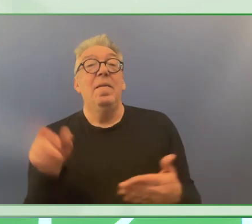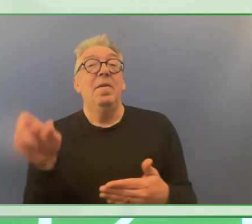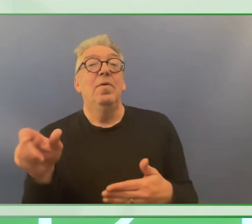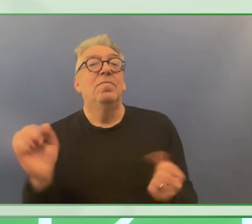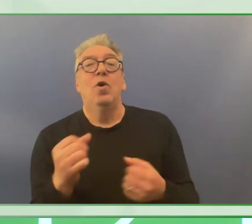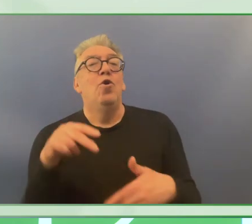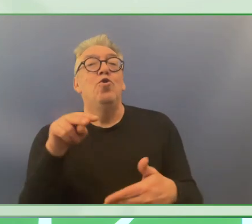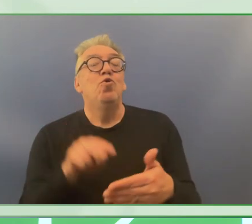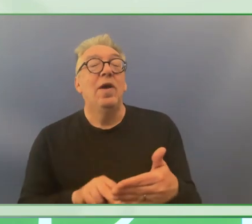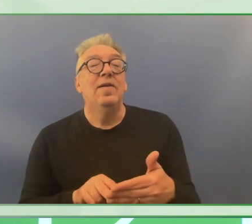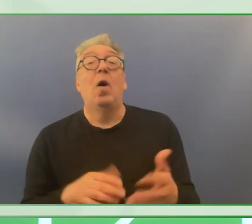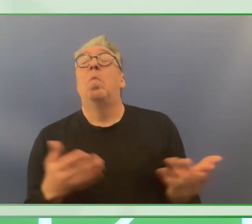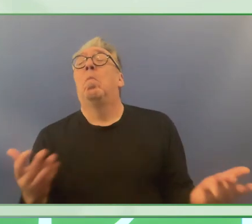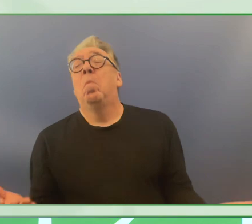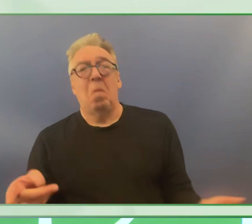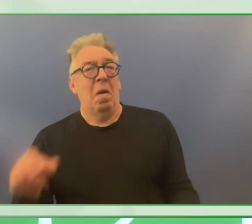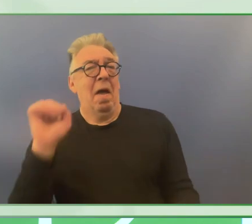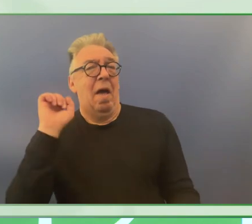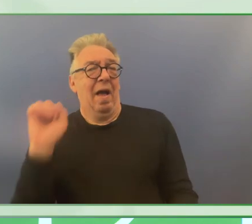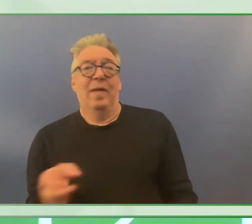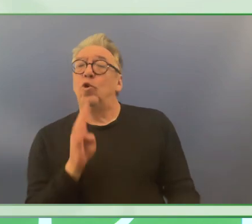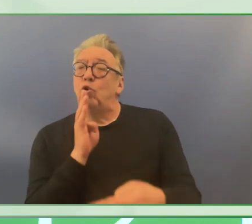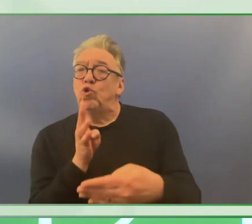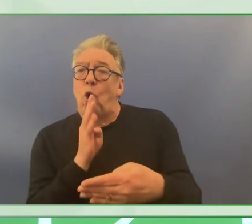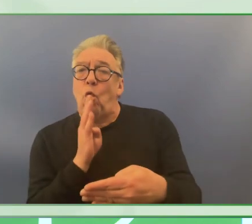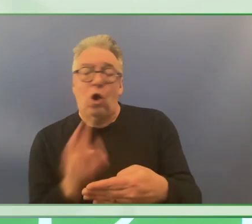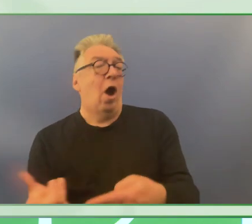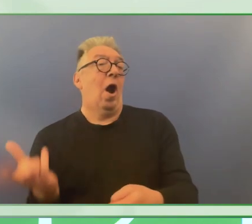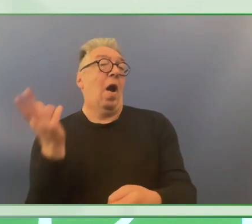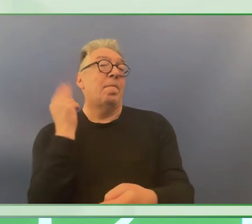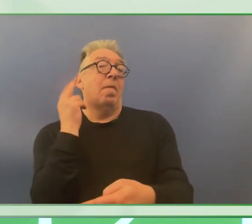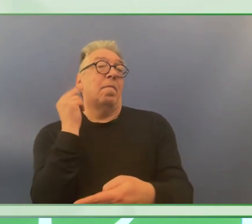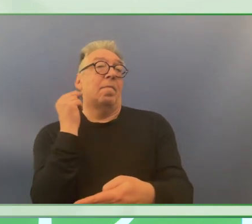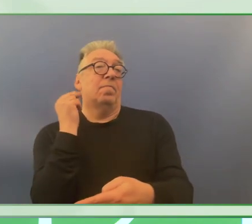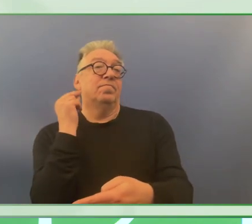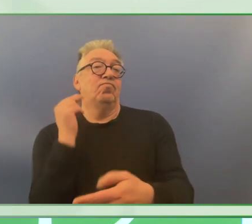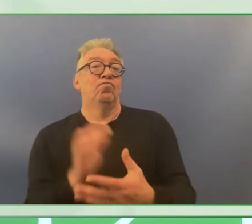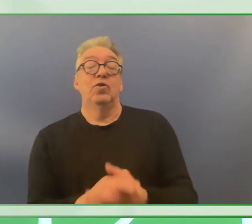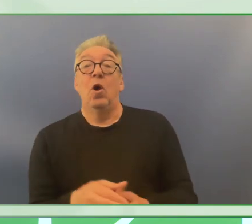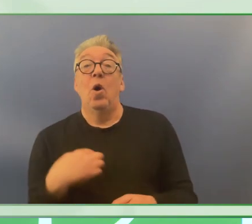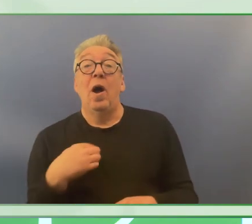getting audio in and audio out with 170 languages,